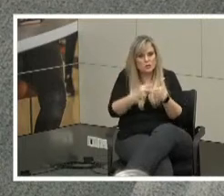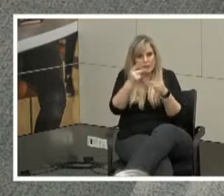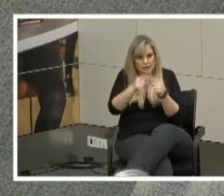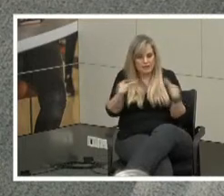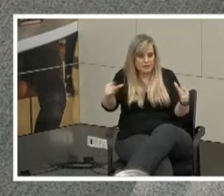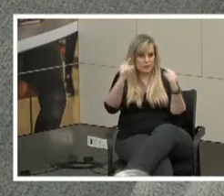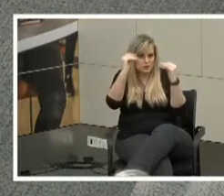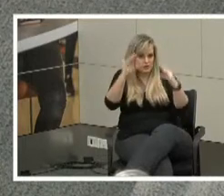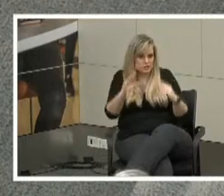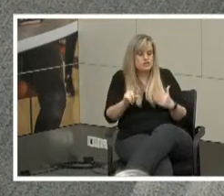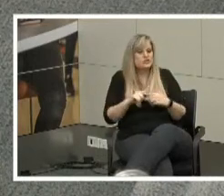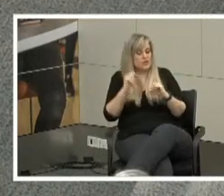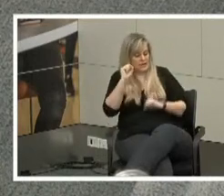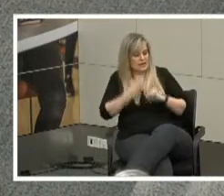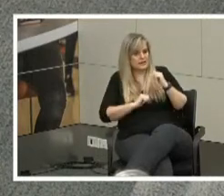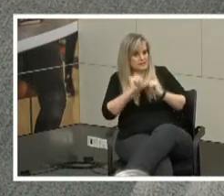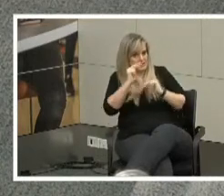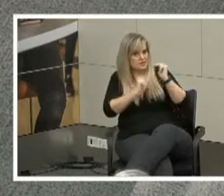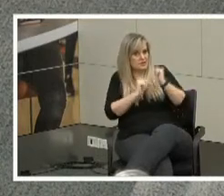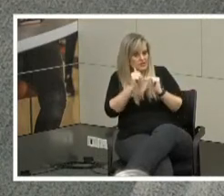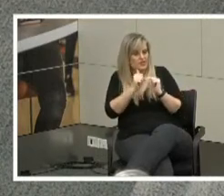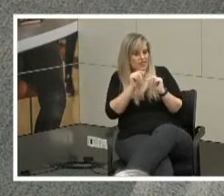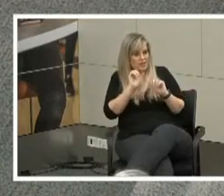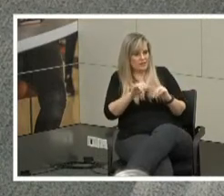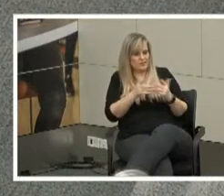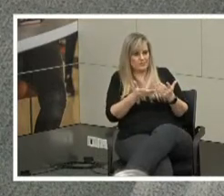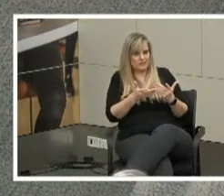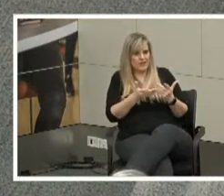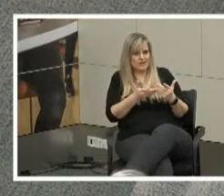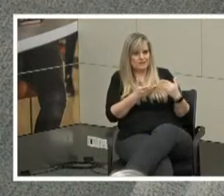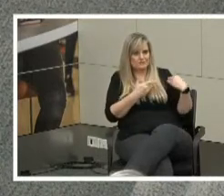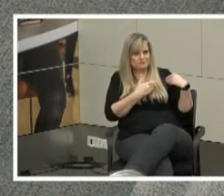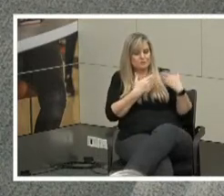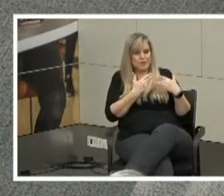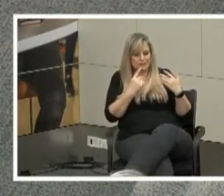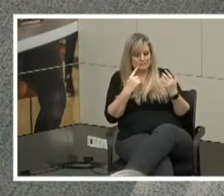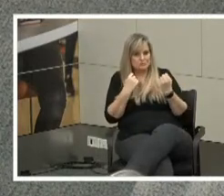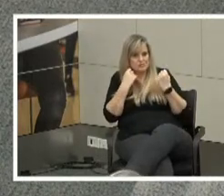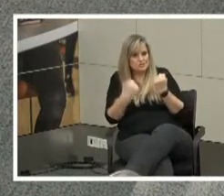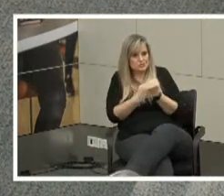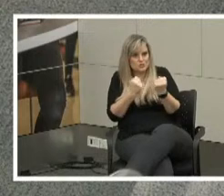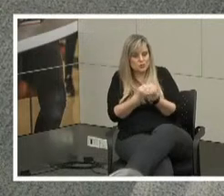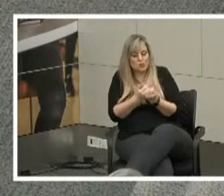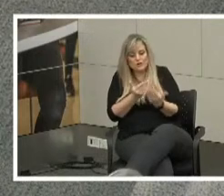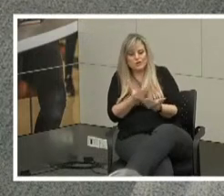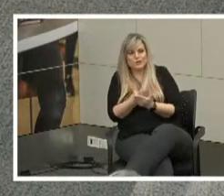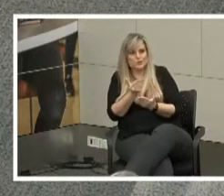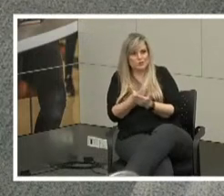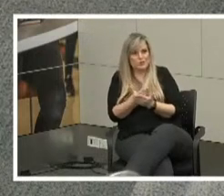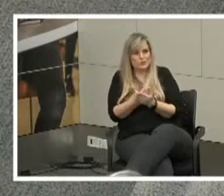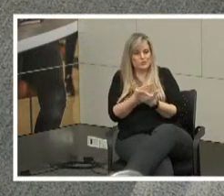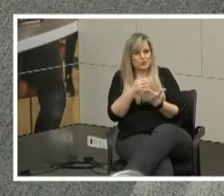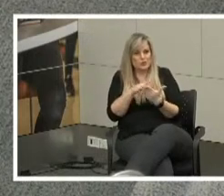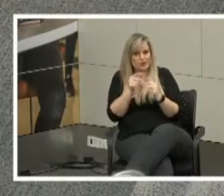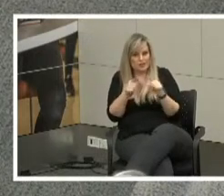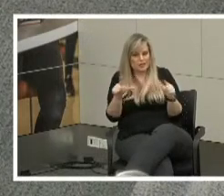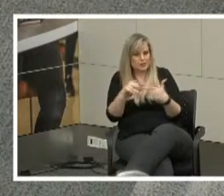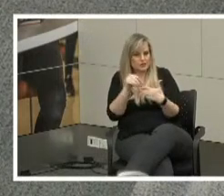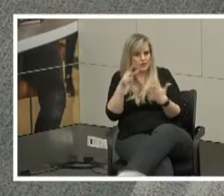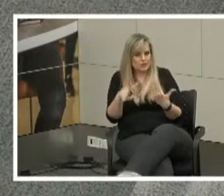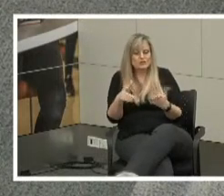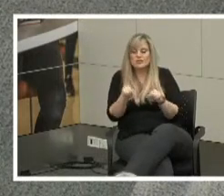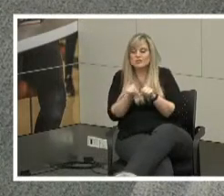teachers we can build our bilingual teacher pipeline by effectively supporting emergent bilinguals two we need college ready